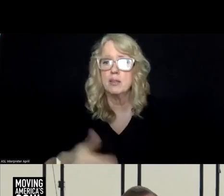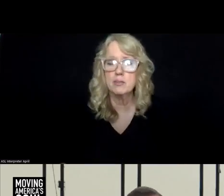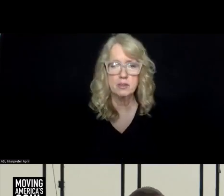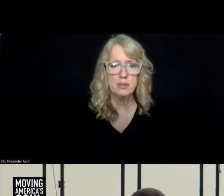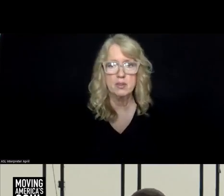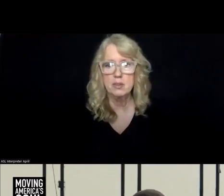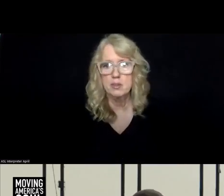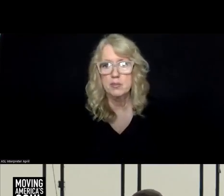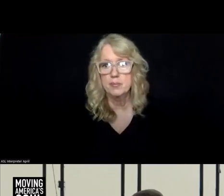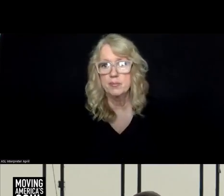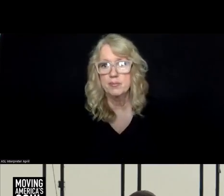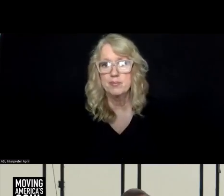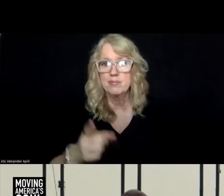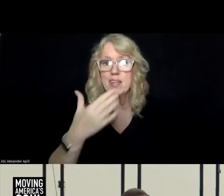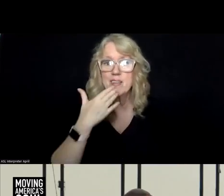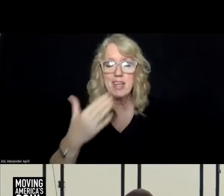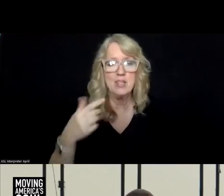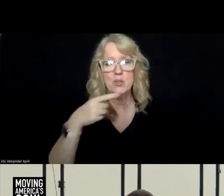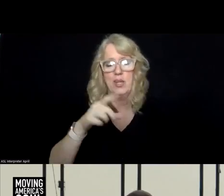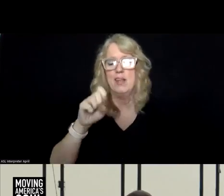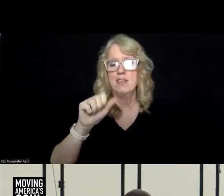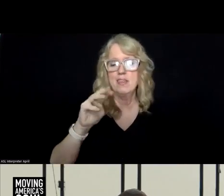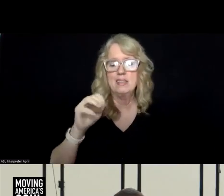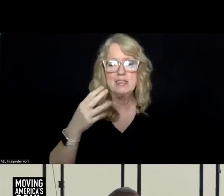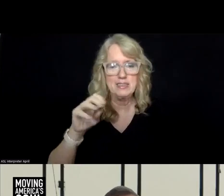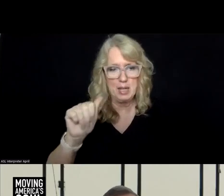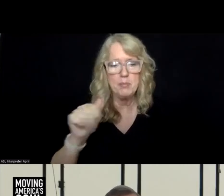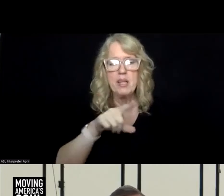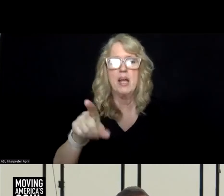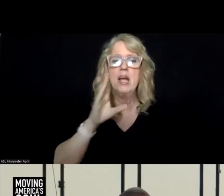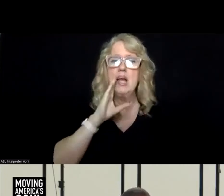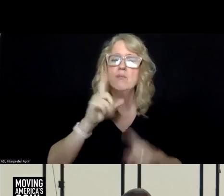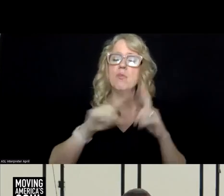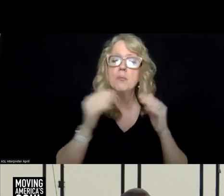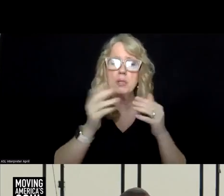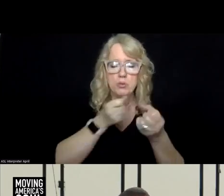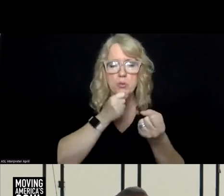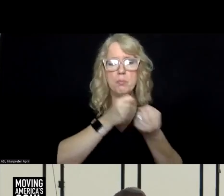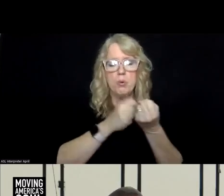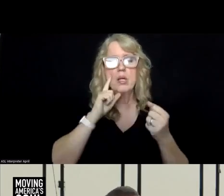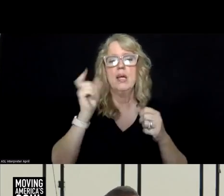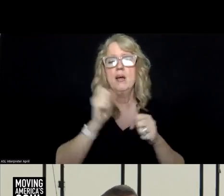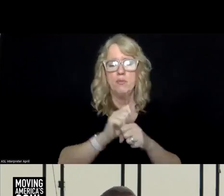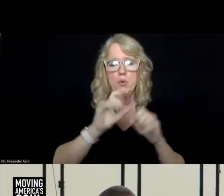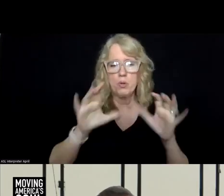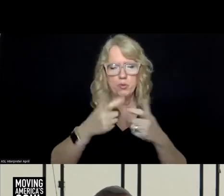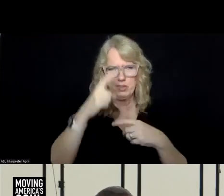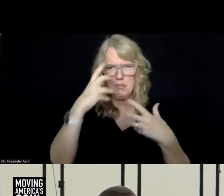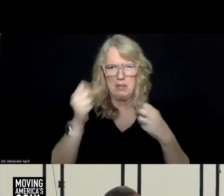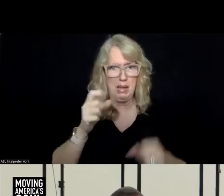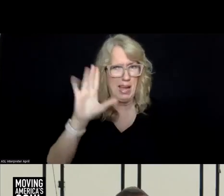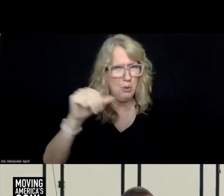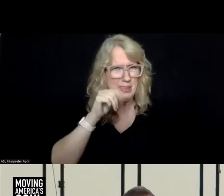this is SAMHSA. Thank you. This is the SAMHSA brief. It's called Expanding Peer Support and Supporting the Peer Workforce in Mental Health. Hope I didn't say that